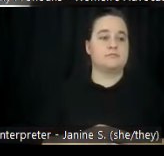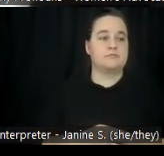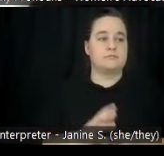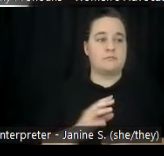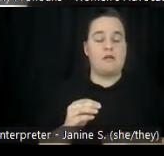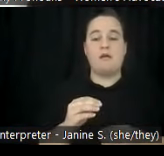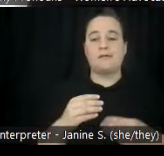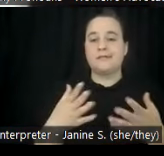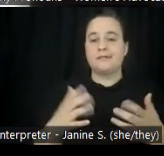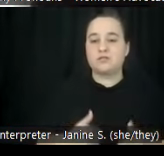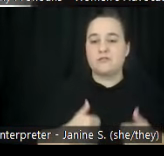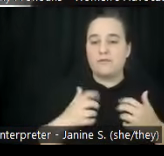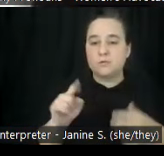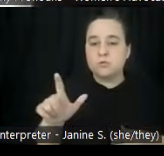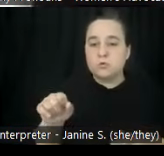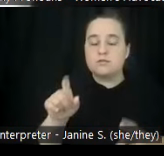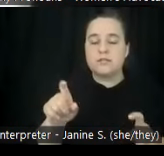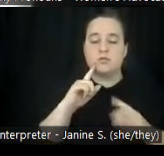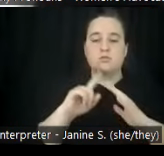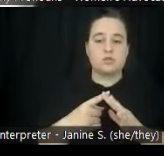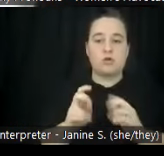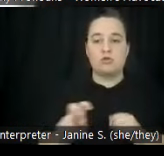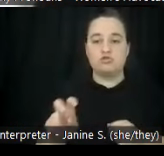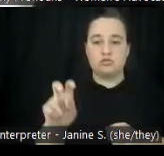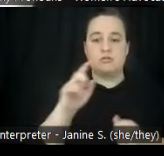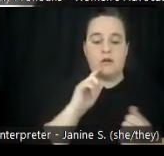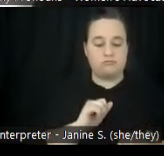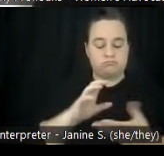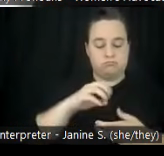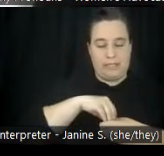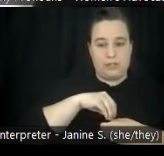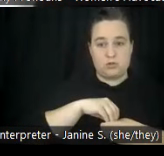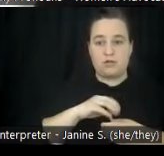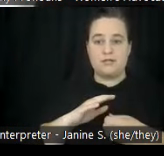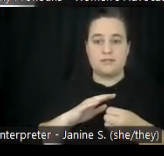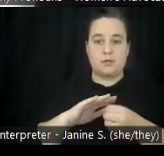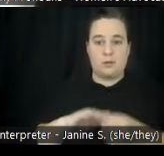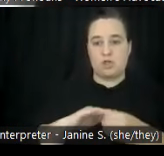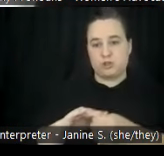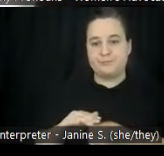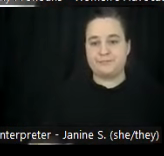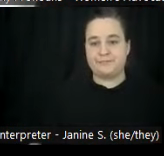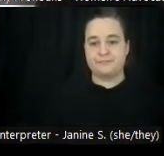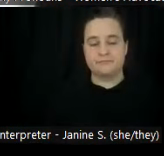of give survivors the tools that they may need to begin that journey of confronting these internalized oppressions.